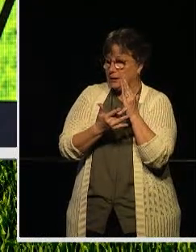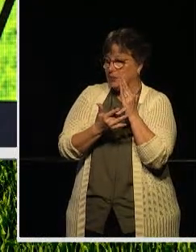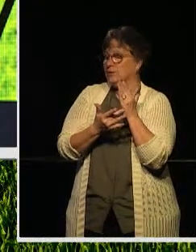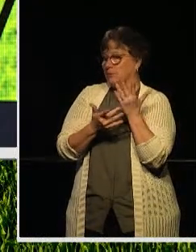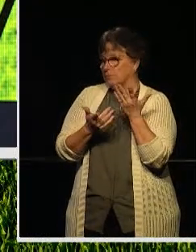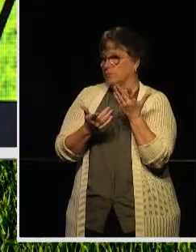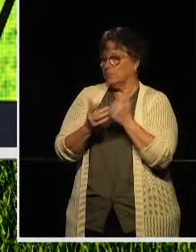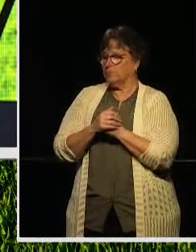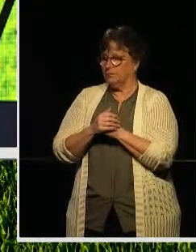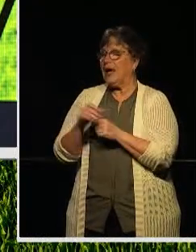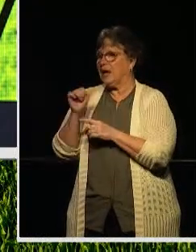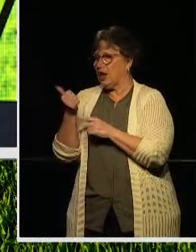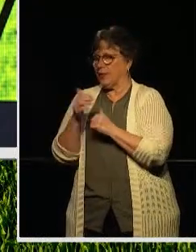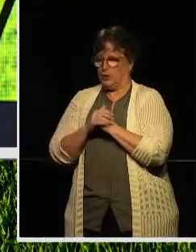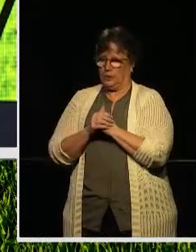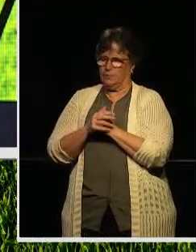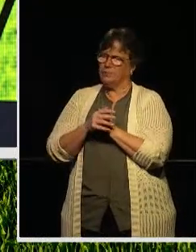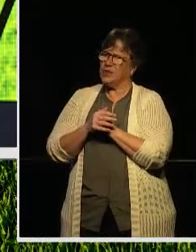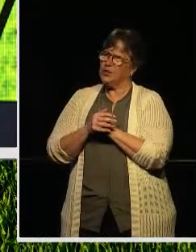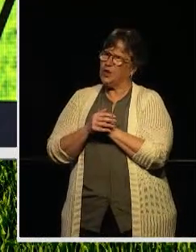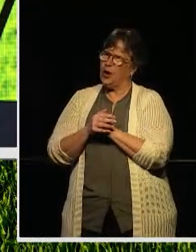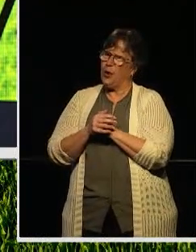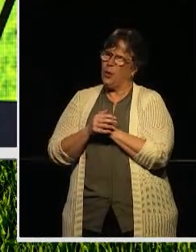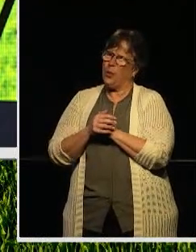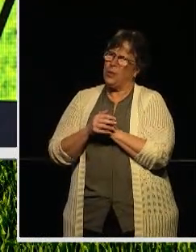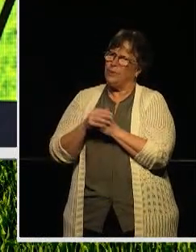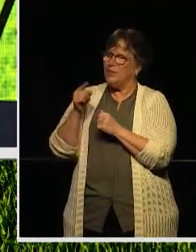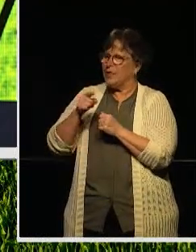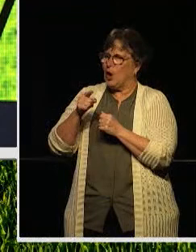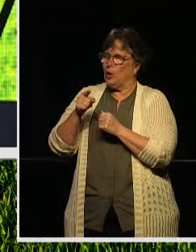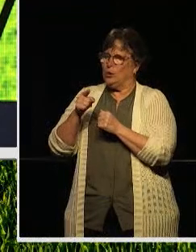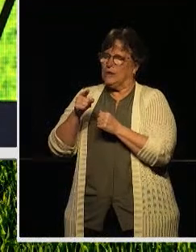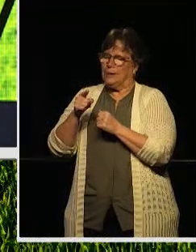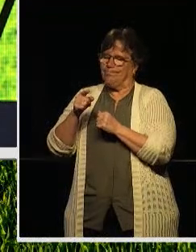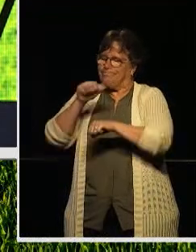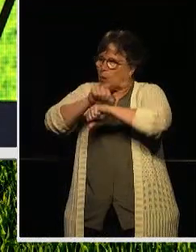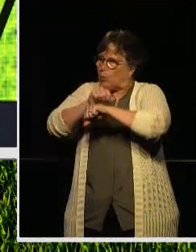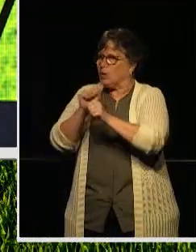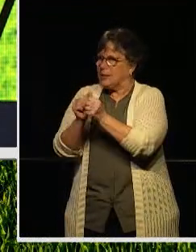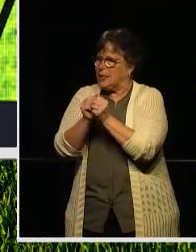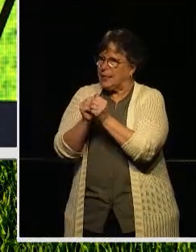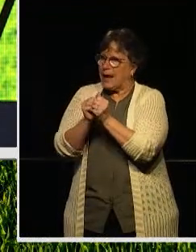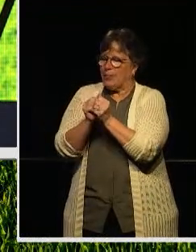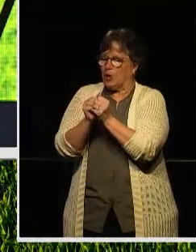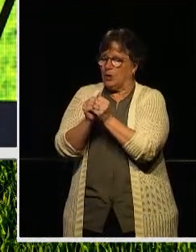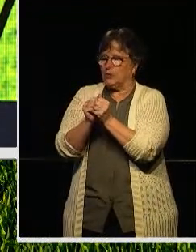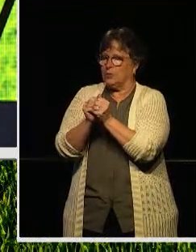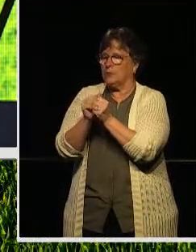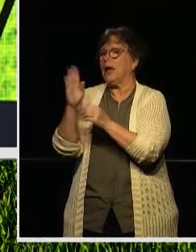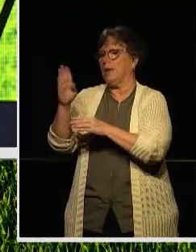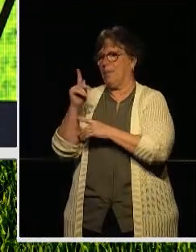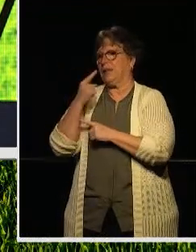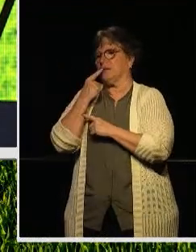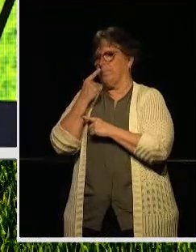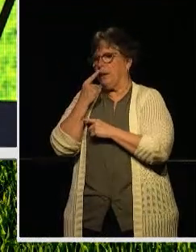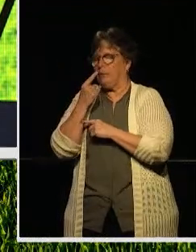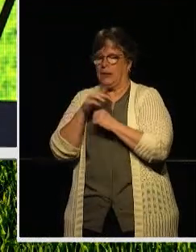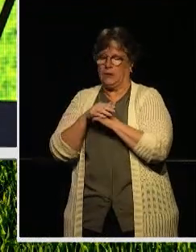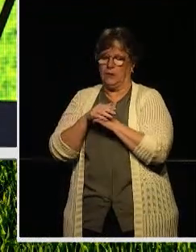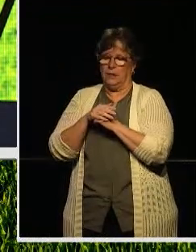there's those collaborations, and back to the public funding too, the collaborations